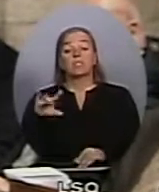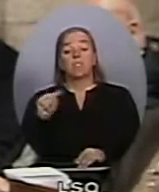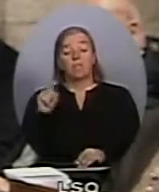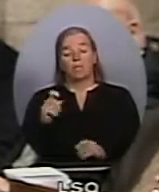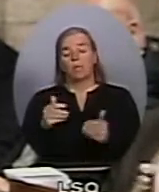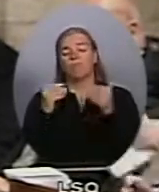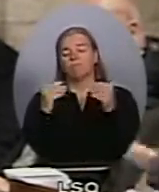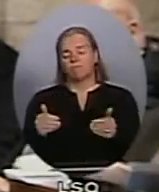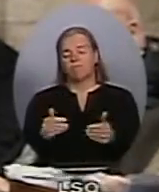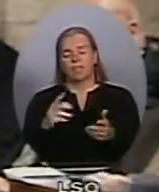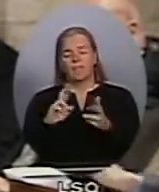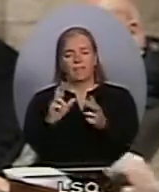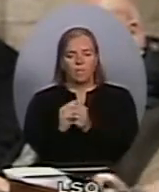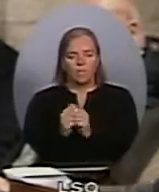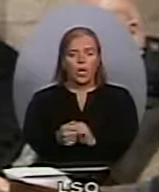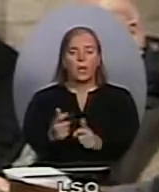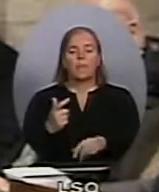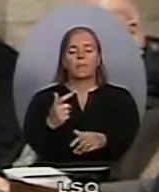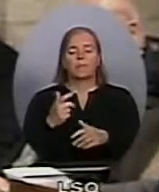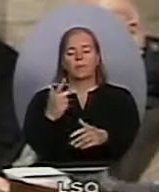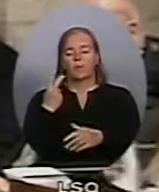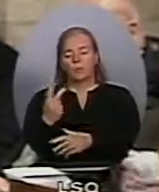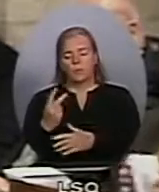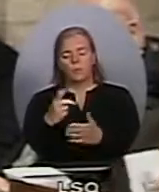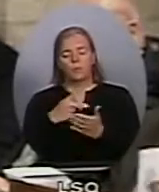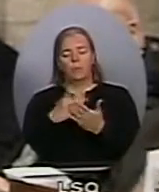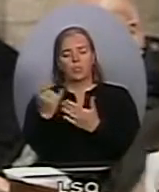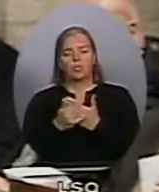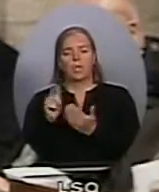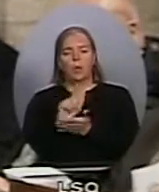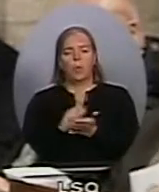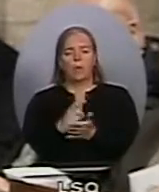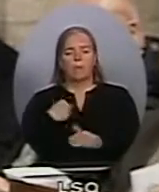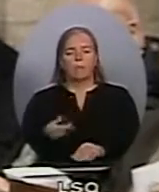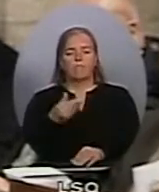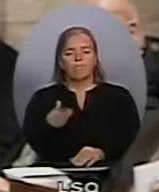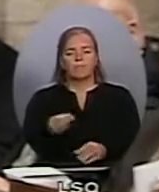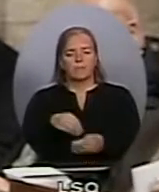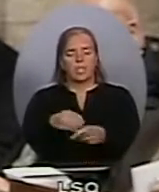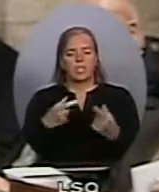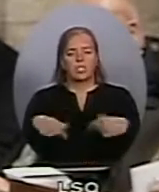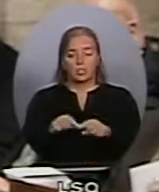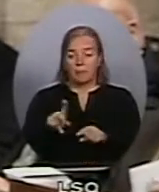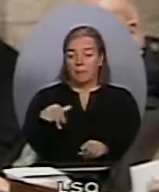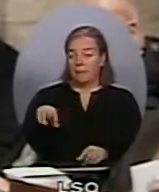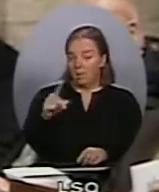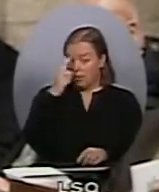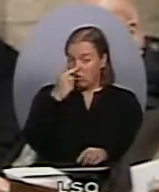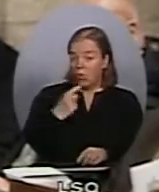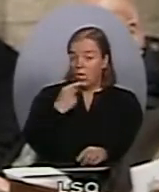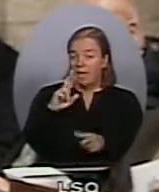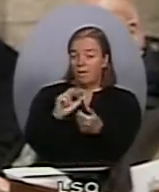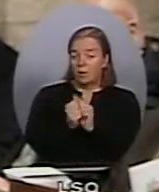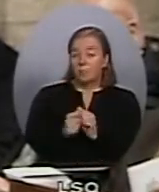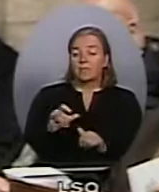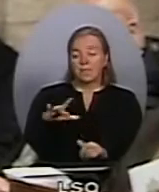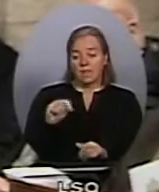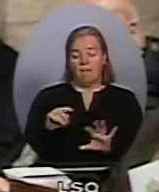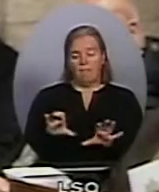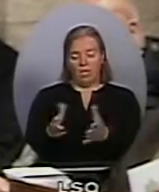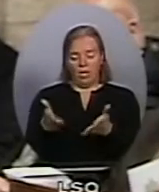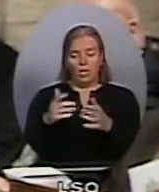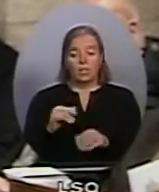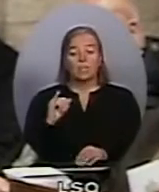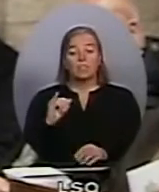pieces of legislation we have before this House. If the NDP believe in reforming the Senate, let's do that. And if they believe in accountability, they will make sure that